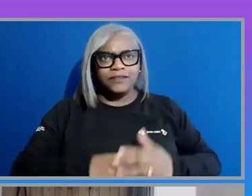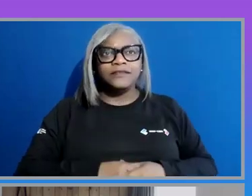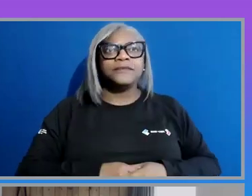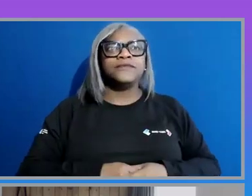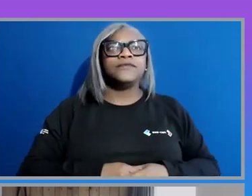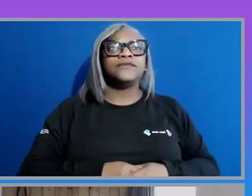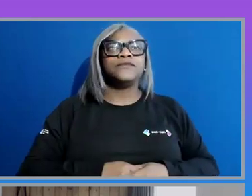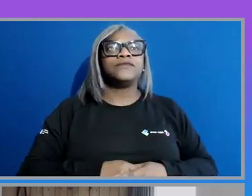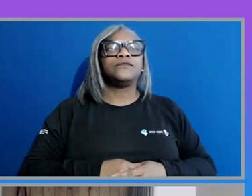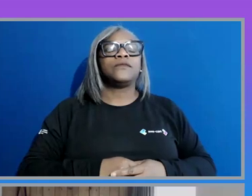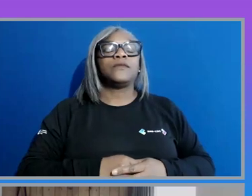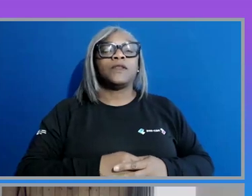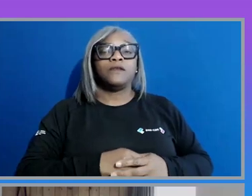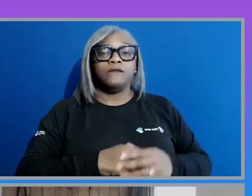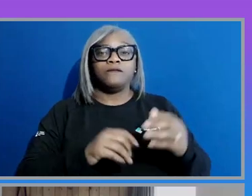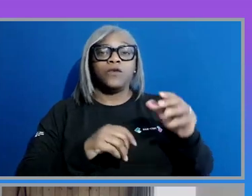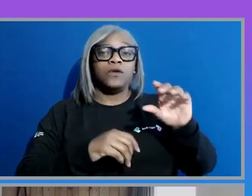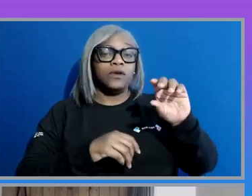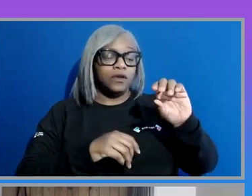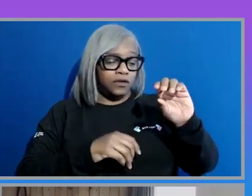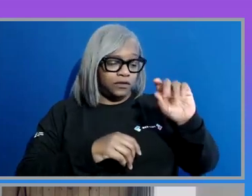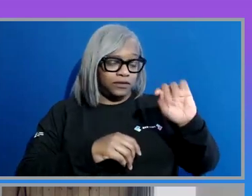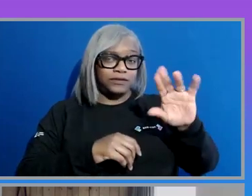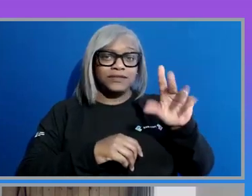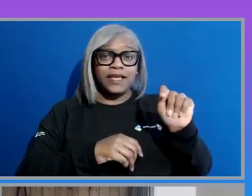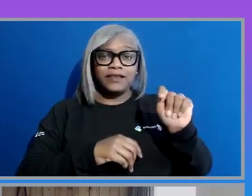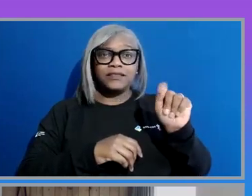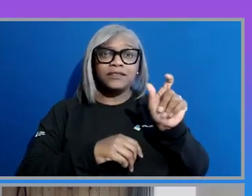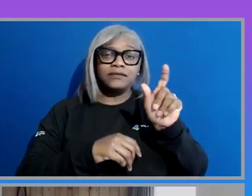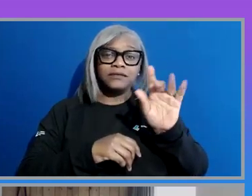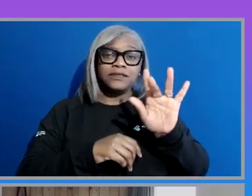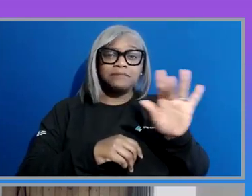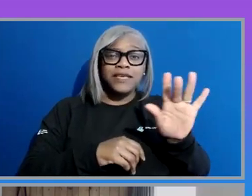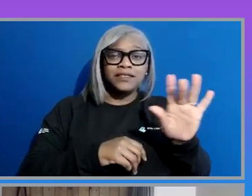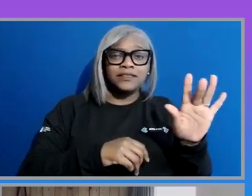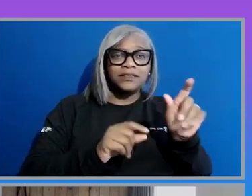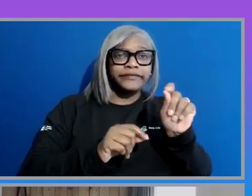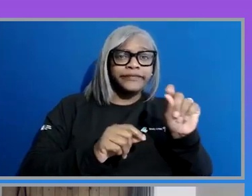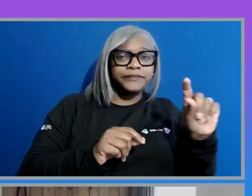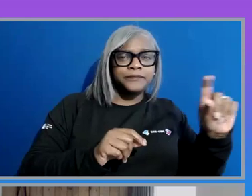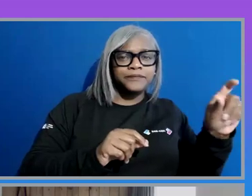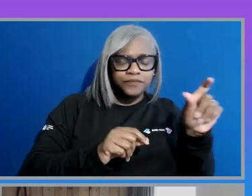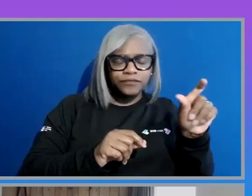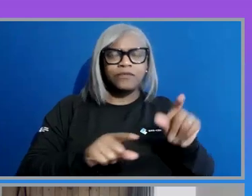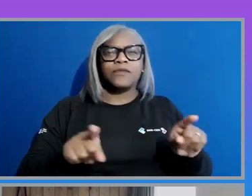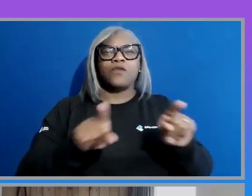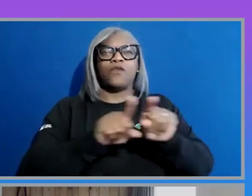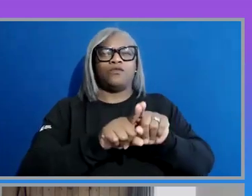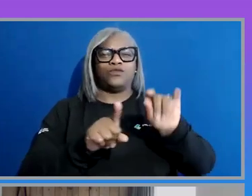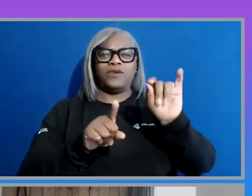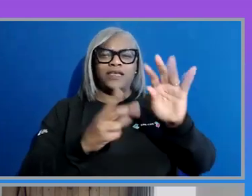And for text spacing, you know, if it's mostly you visit a site and the content